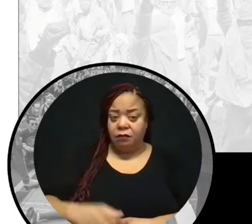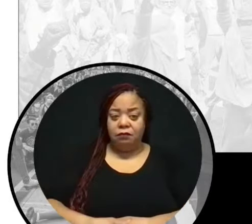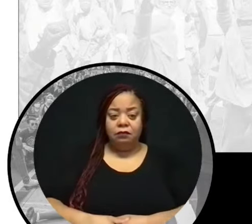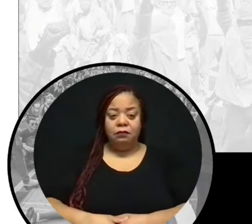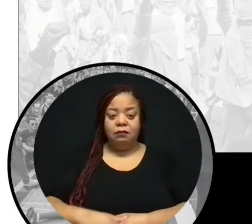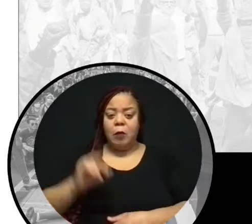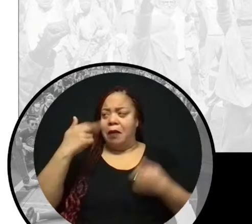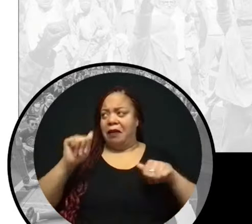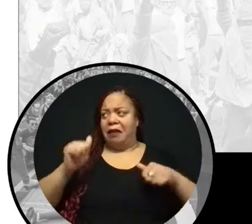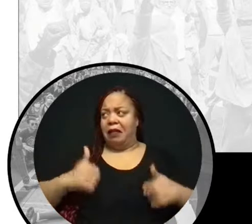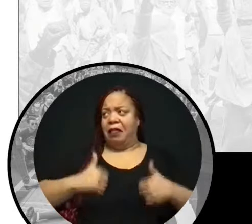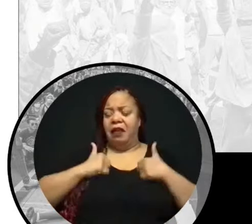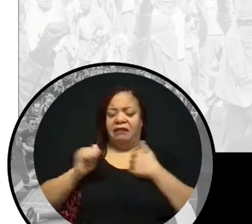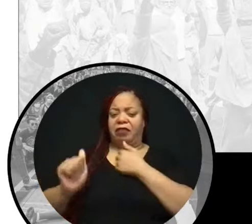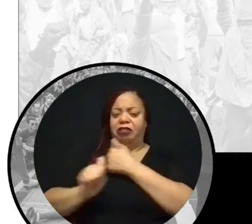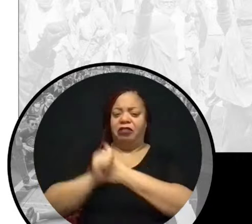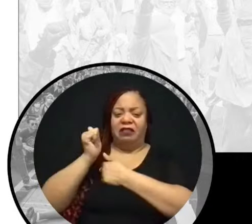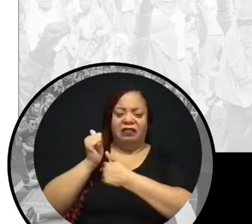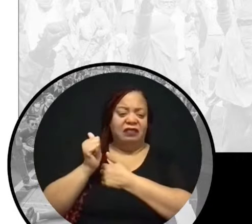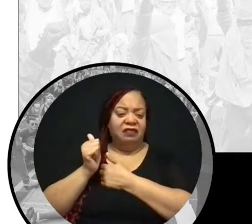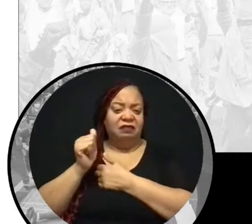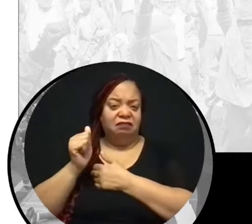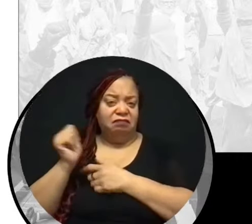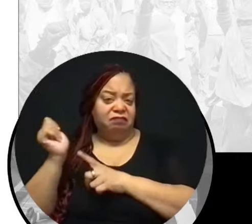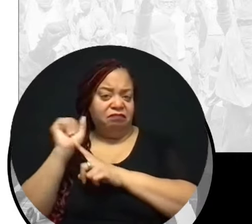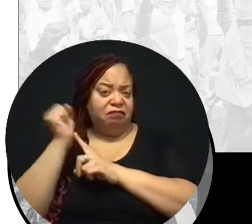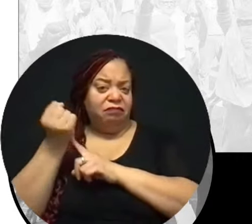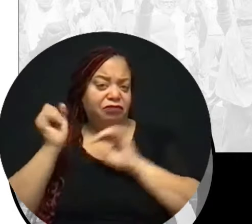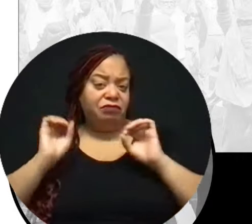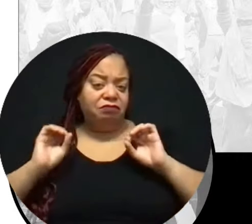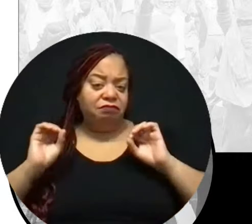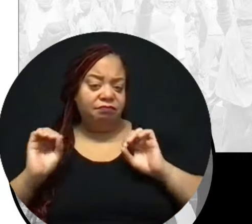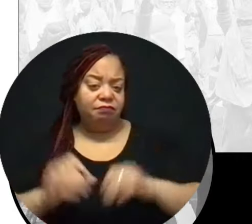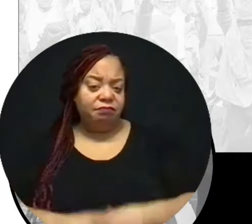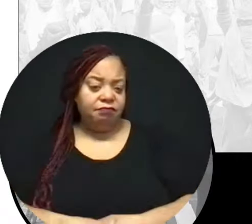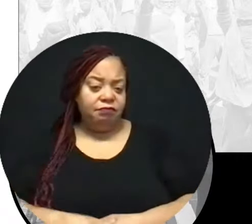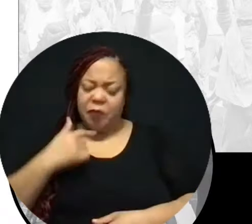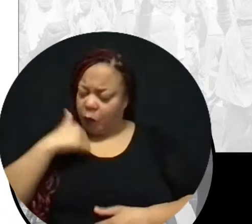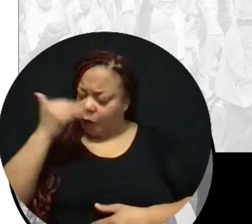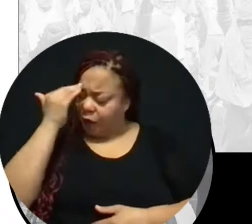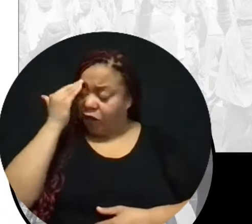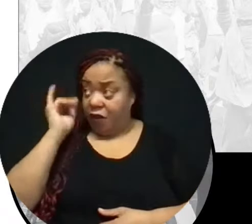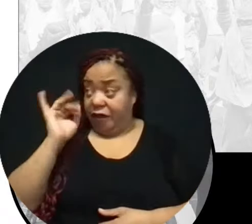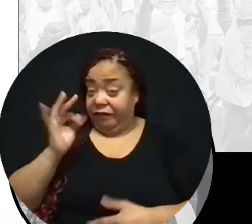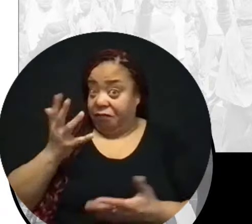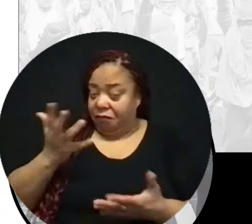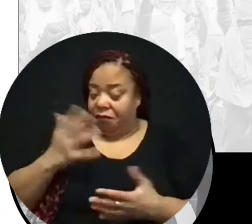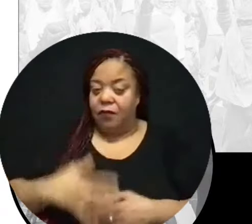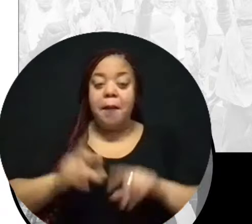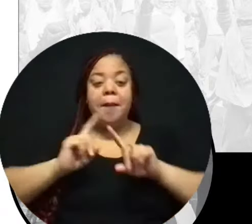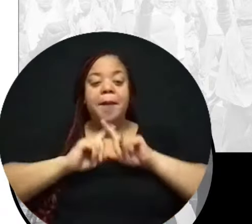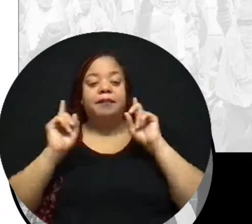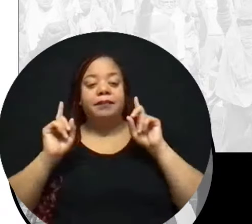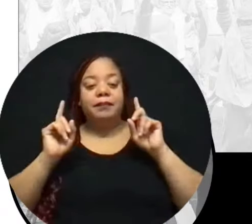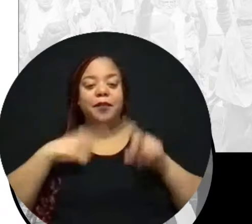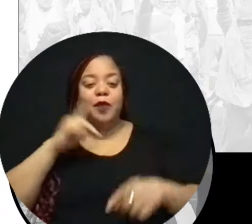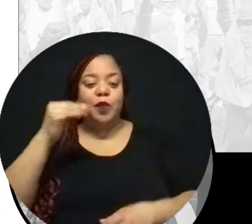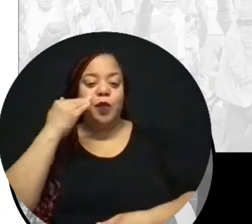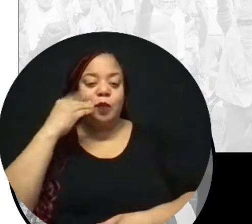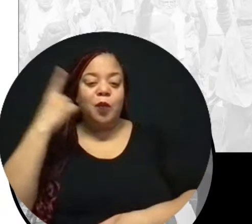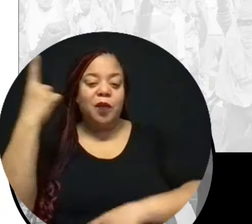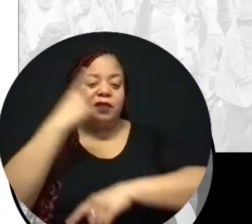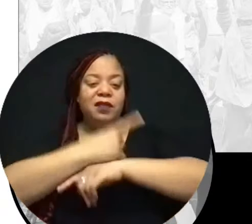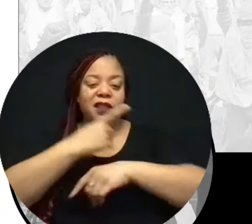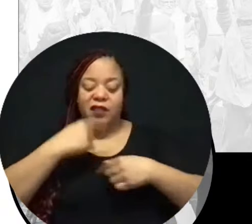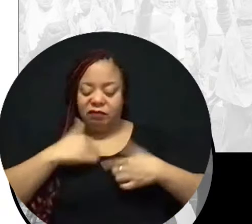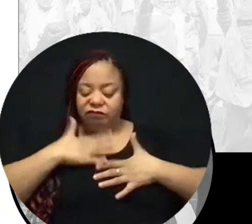last breath and cease to exist in this body. One day I'll die. Most of the time, I don't think about it. Most